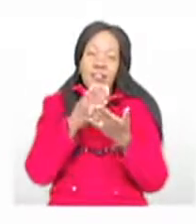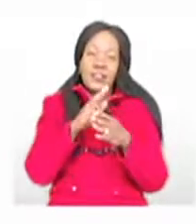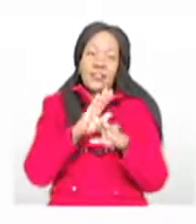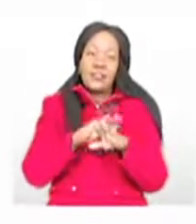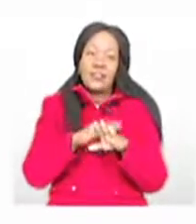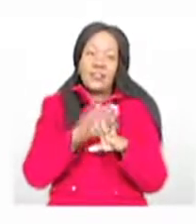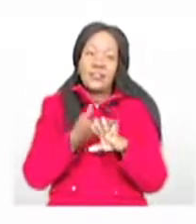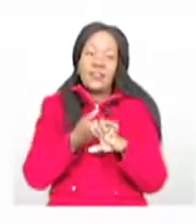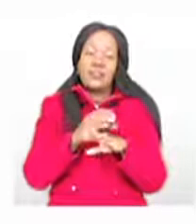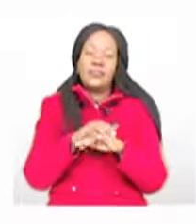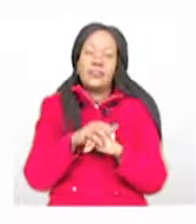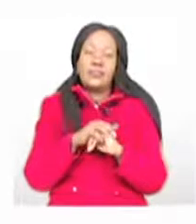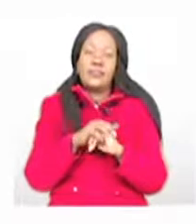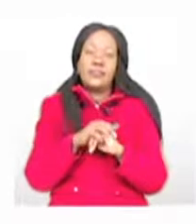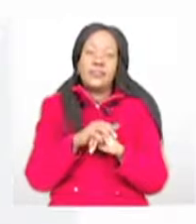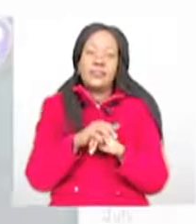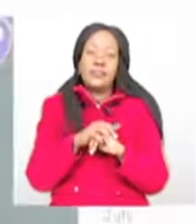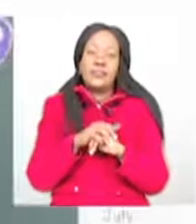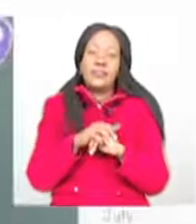explain to you.